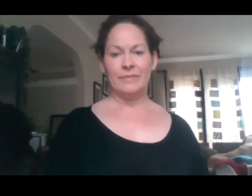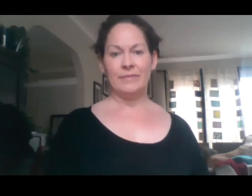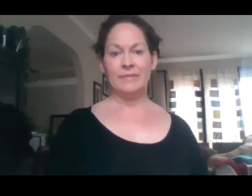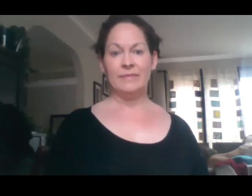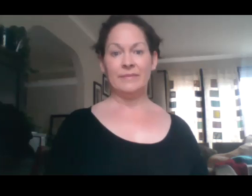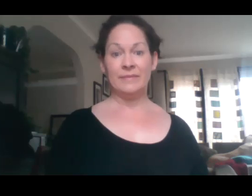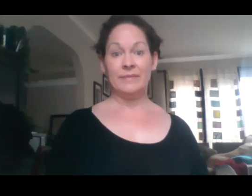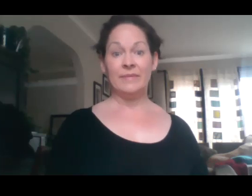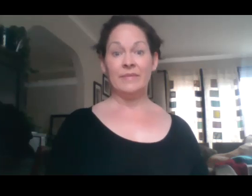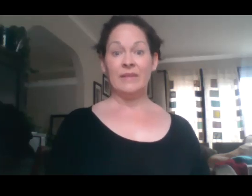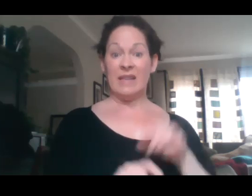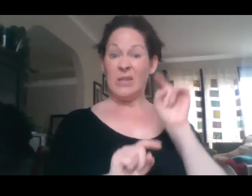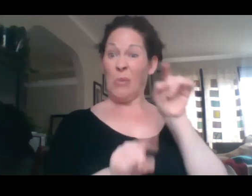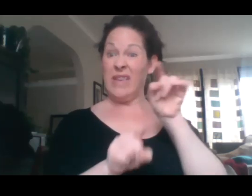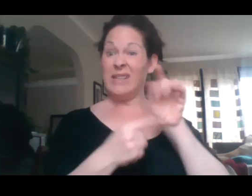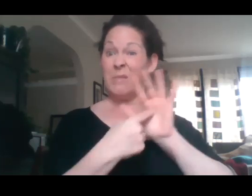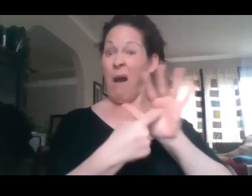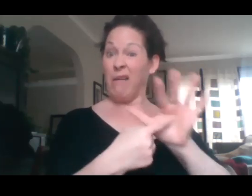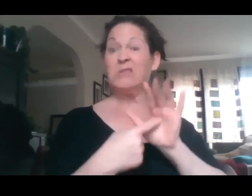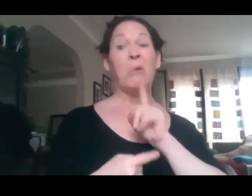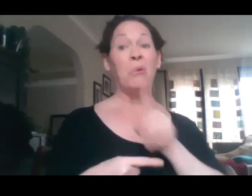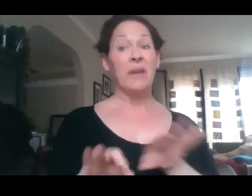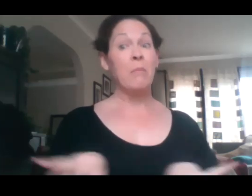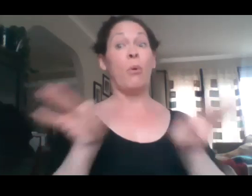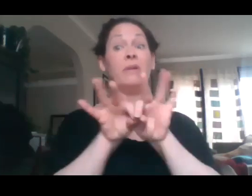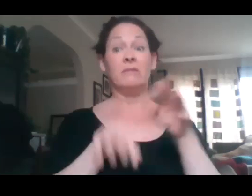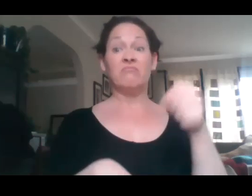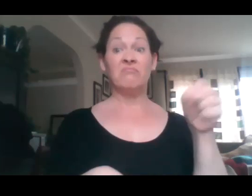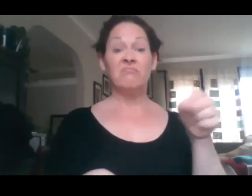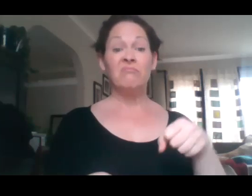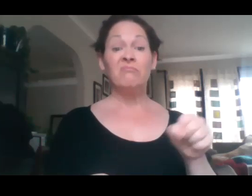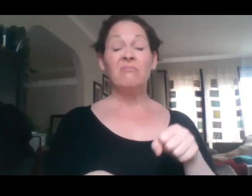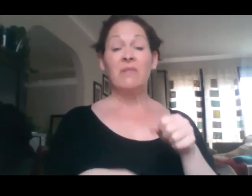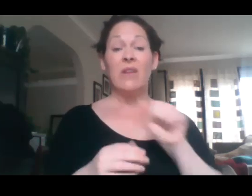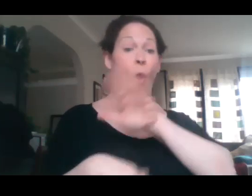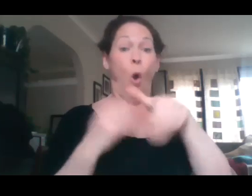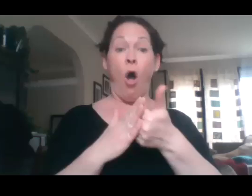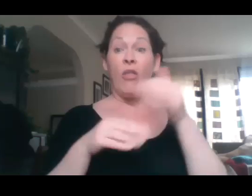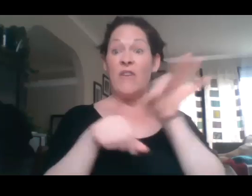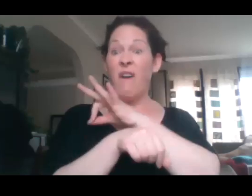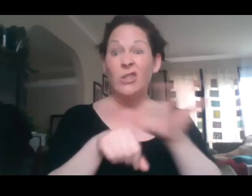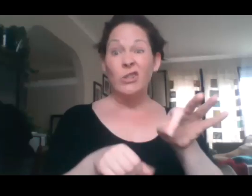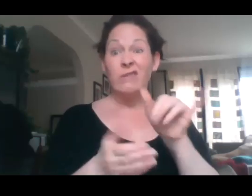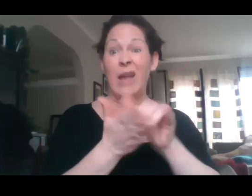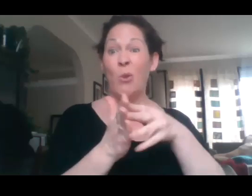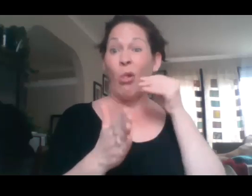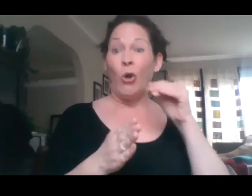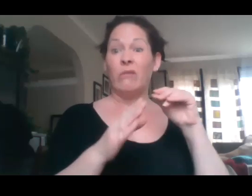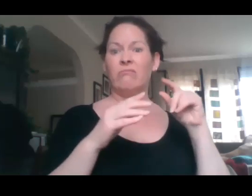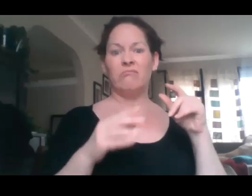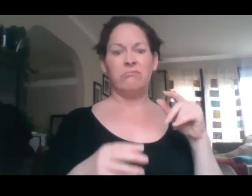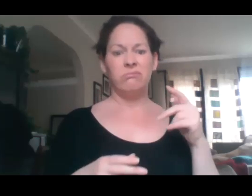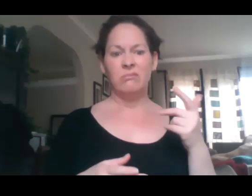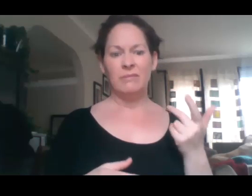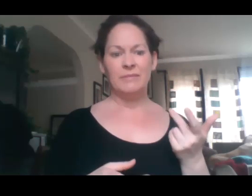And so these models are really important. Of all of the functions that you learn, the exponential model,